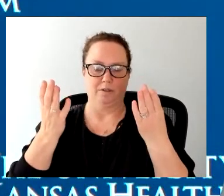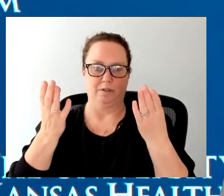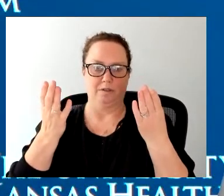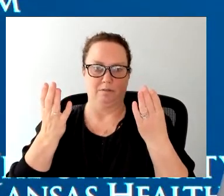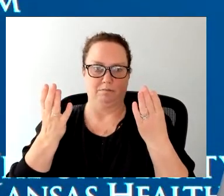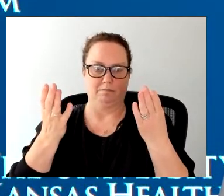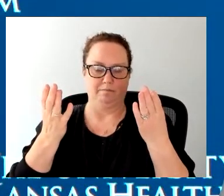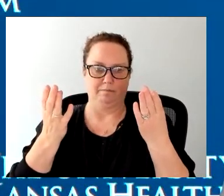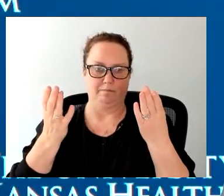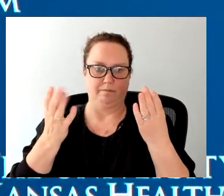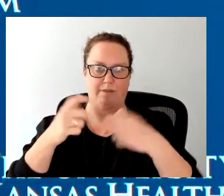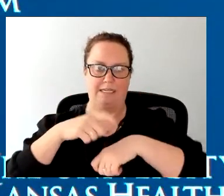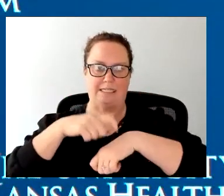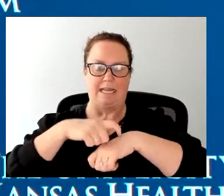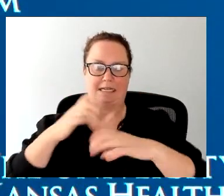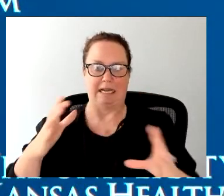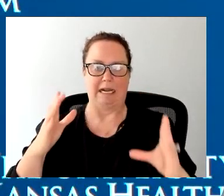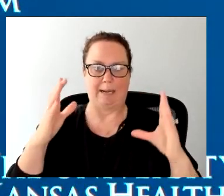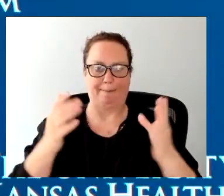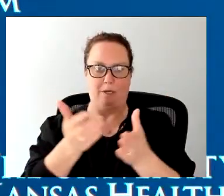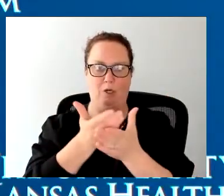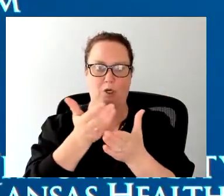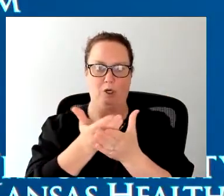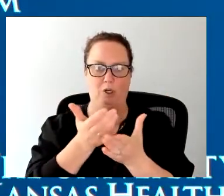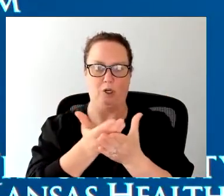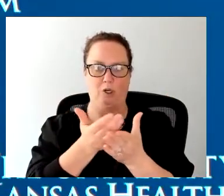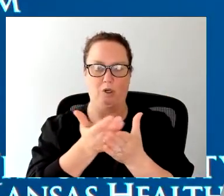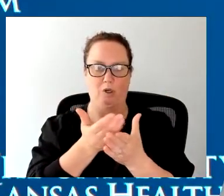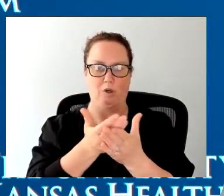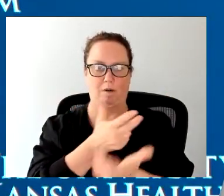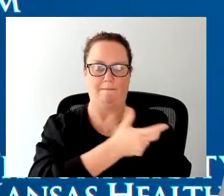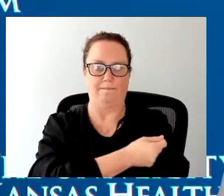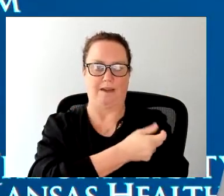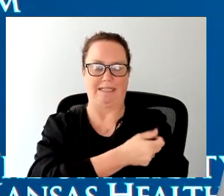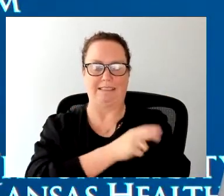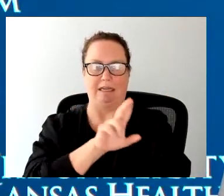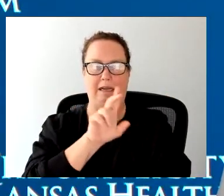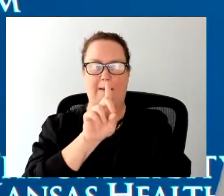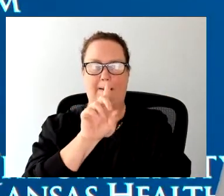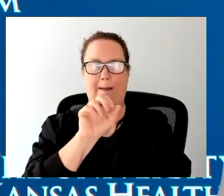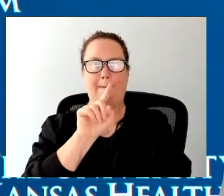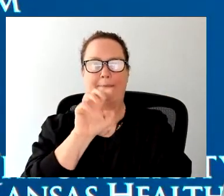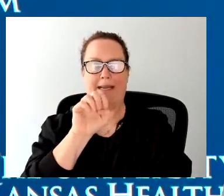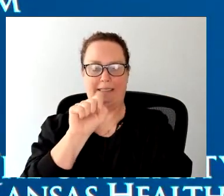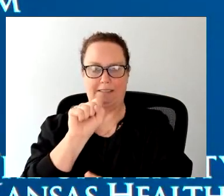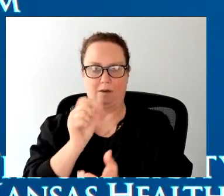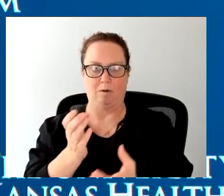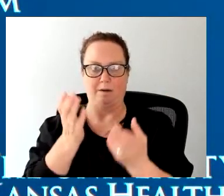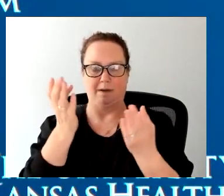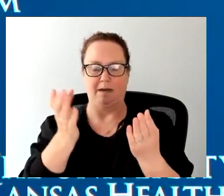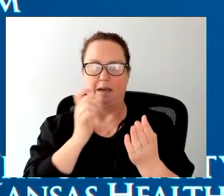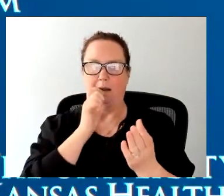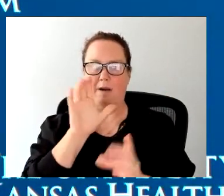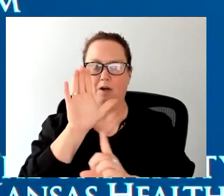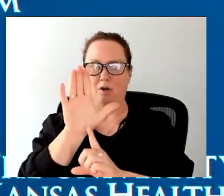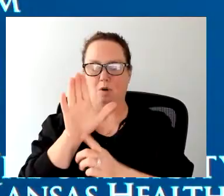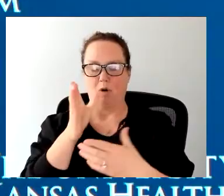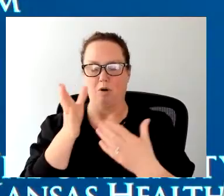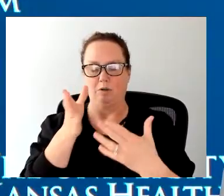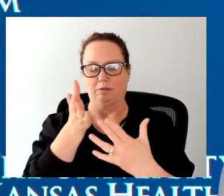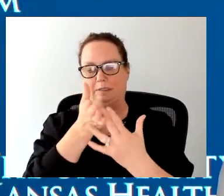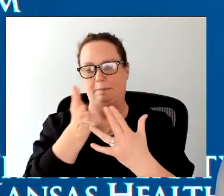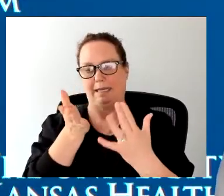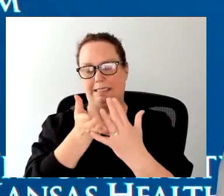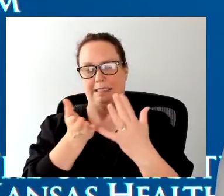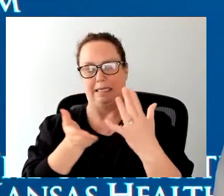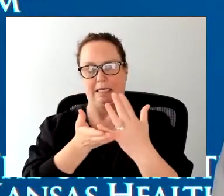in that time where new vaccine updates are recommended to get. I don't know what your spacing is, if you've